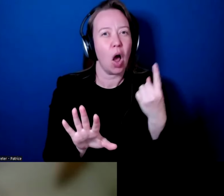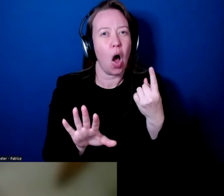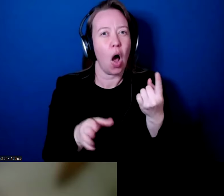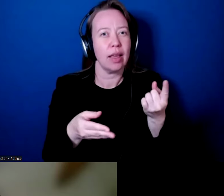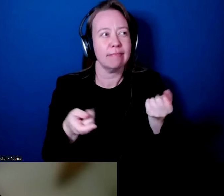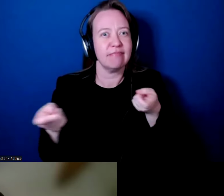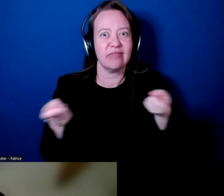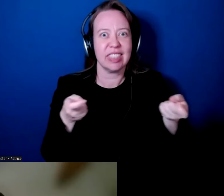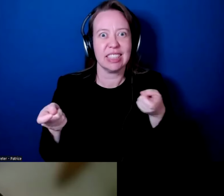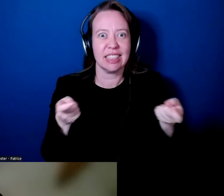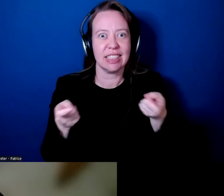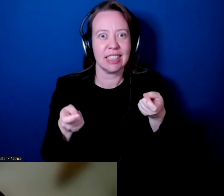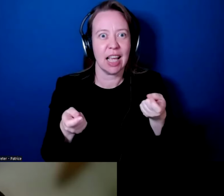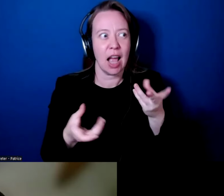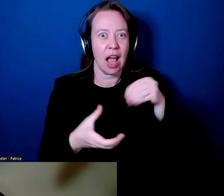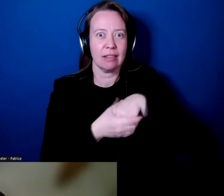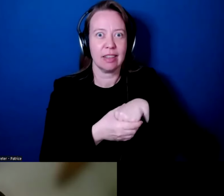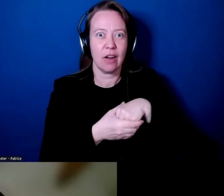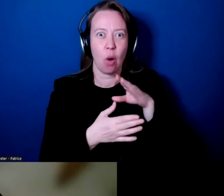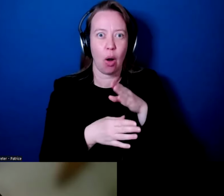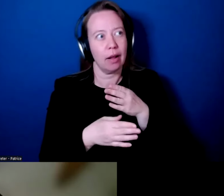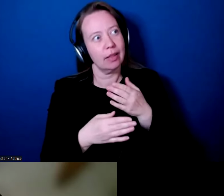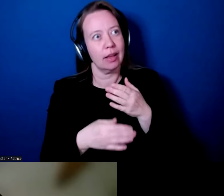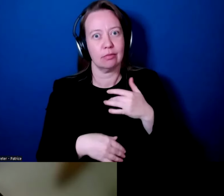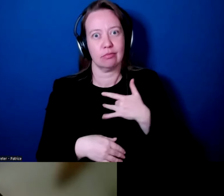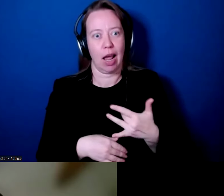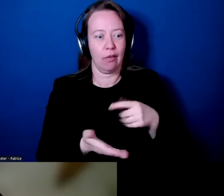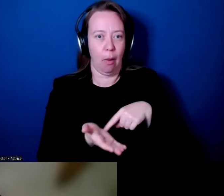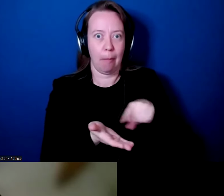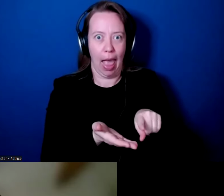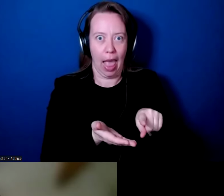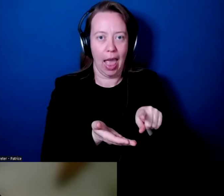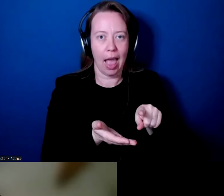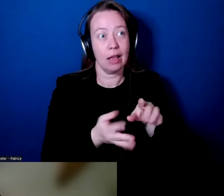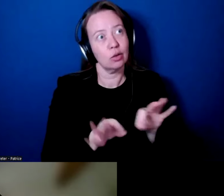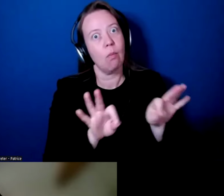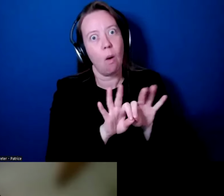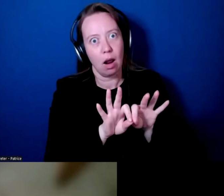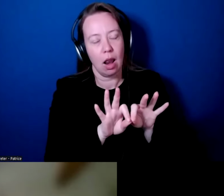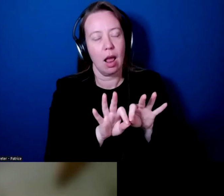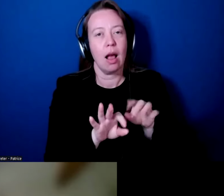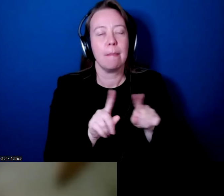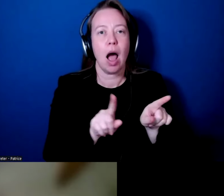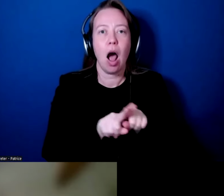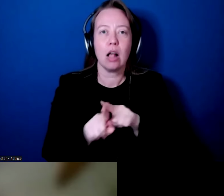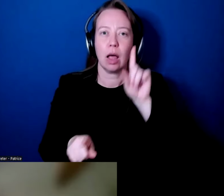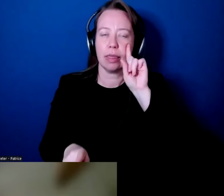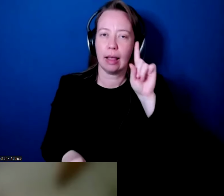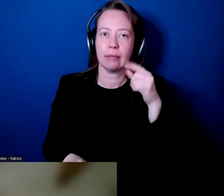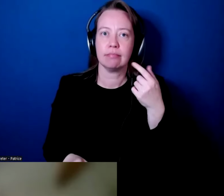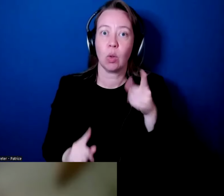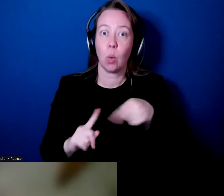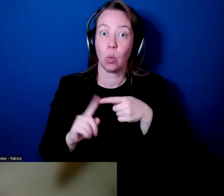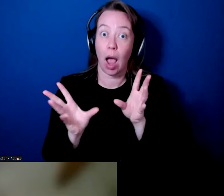facilitating participation in those practical ways like compensation, which is incredibly important. Also thinking about when meetings